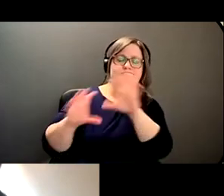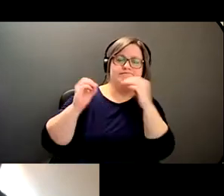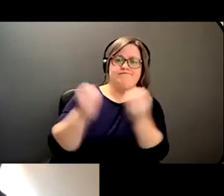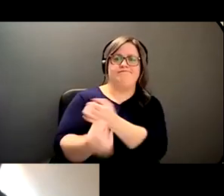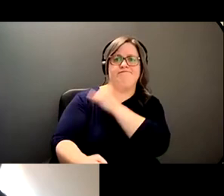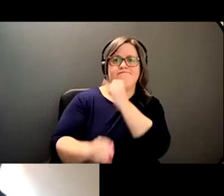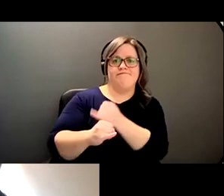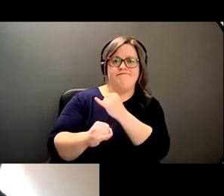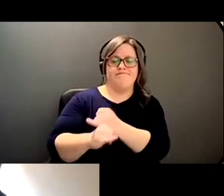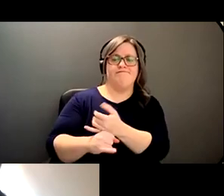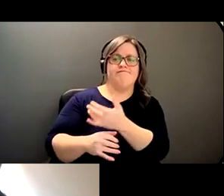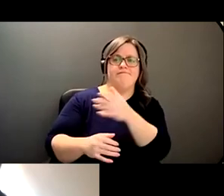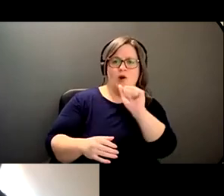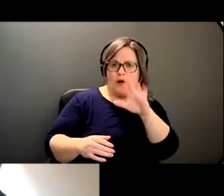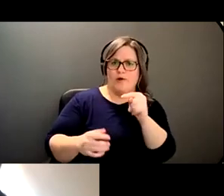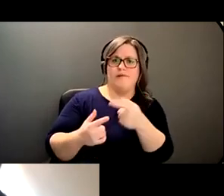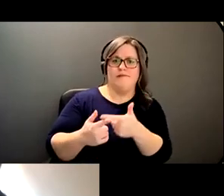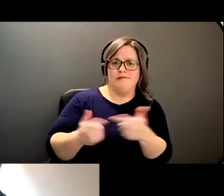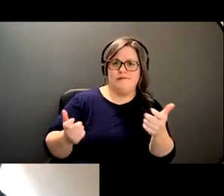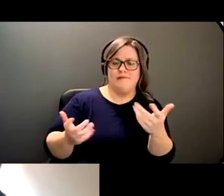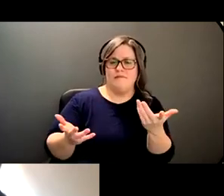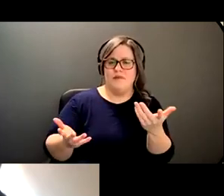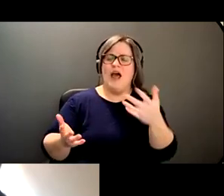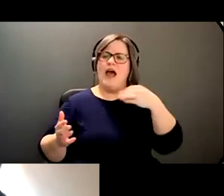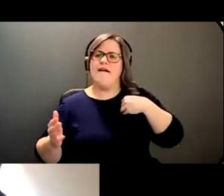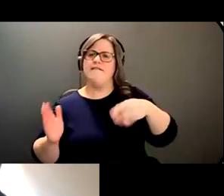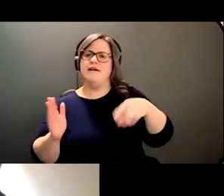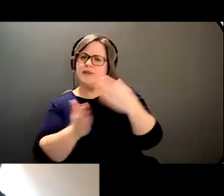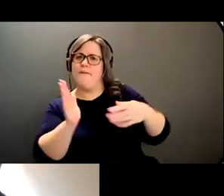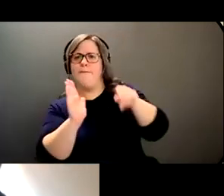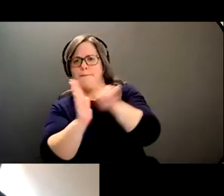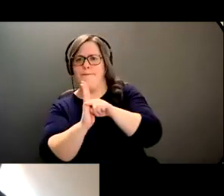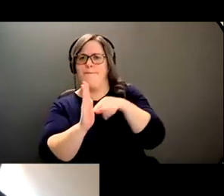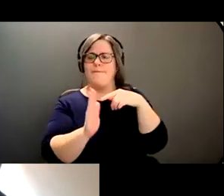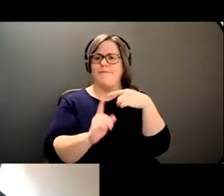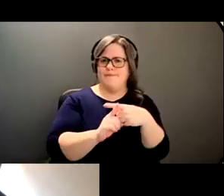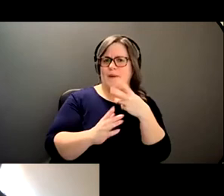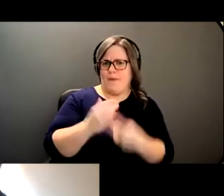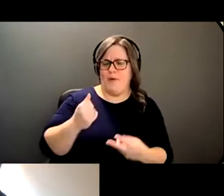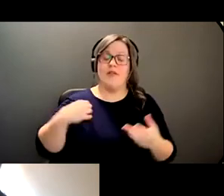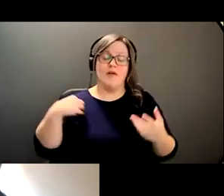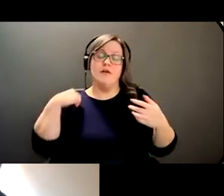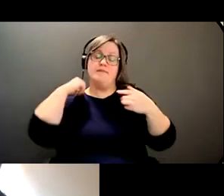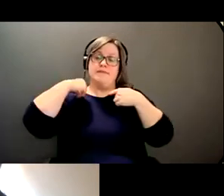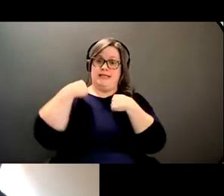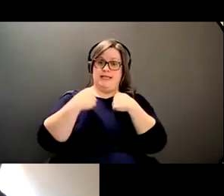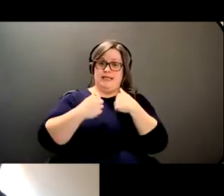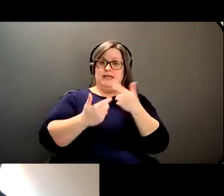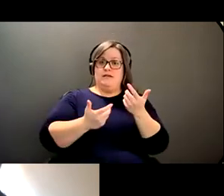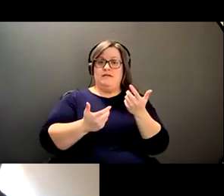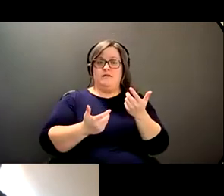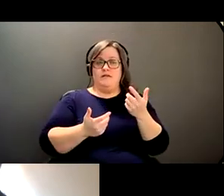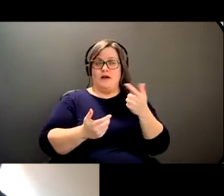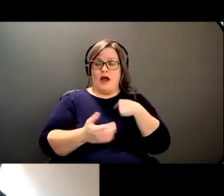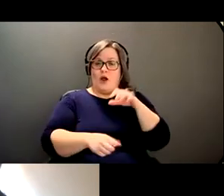outside institutional spaces. And for me, I mean, just, you know, starting off working in alternative spaces within an